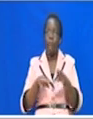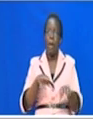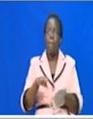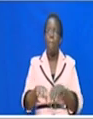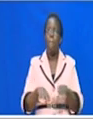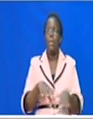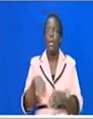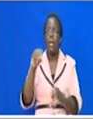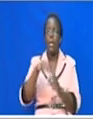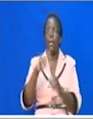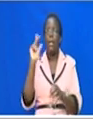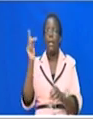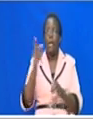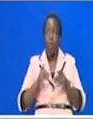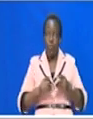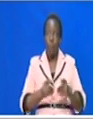period.